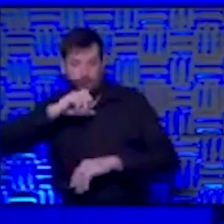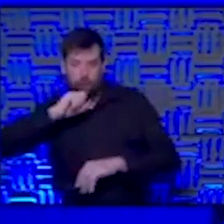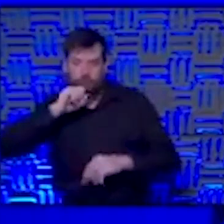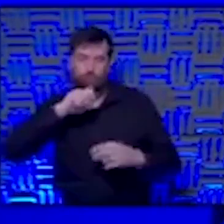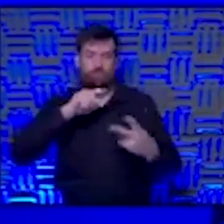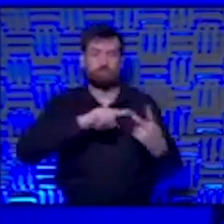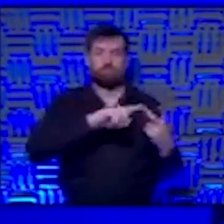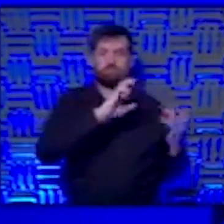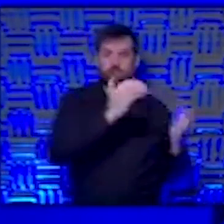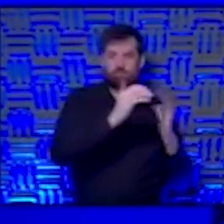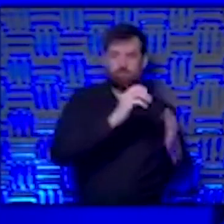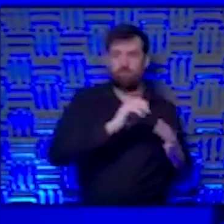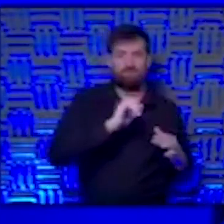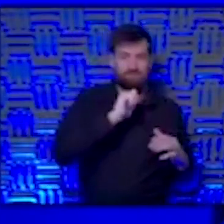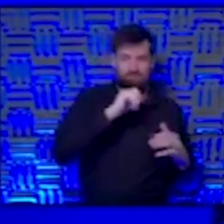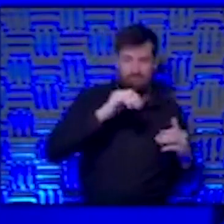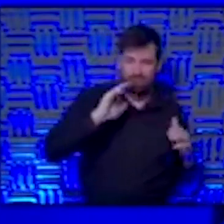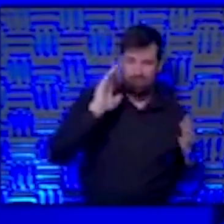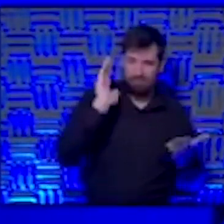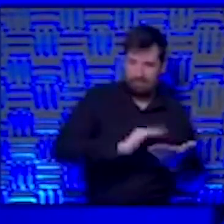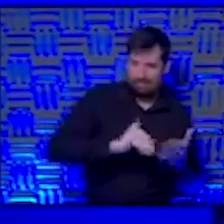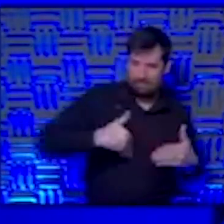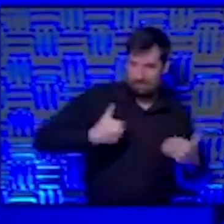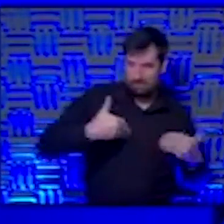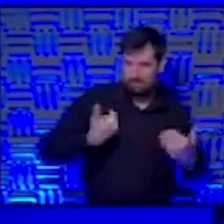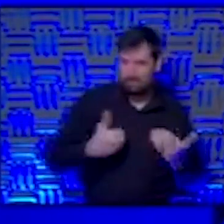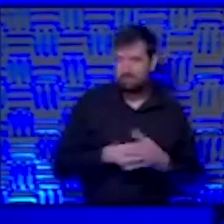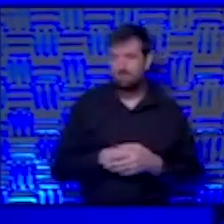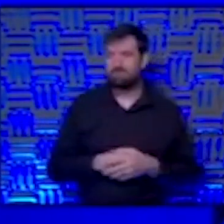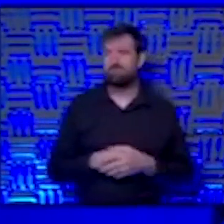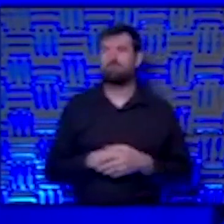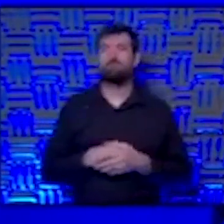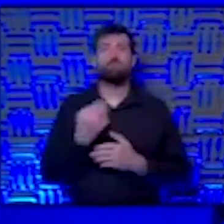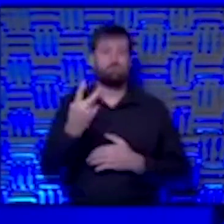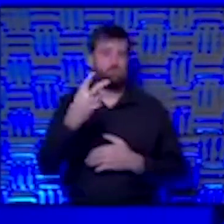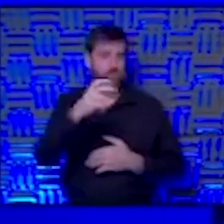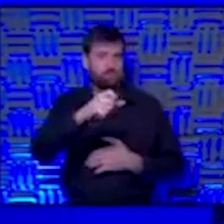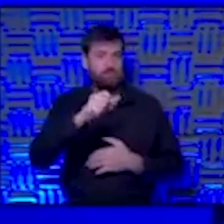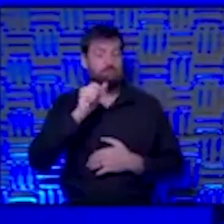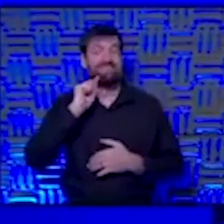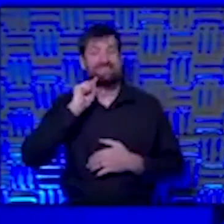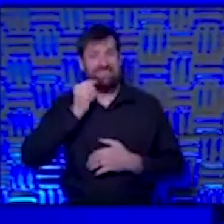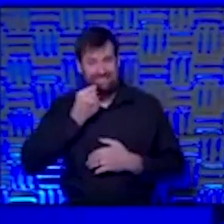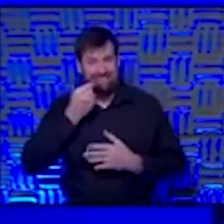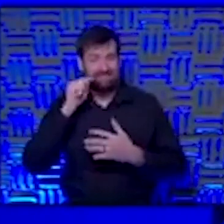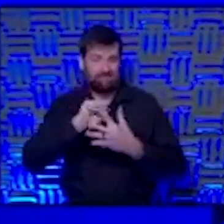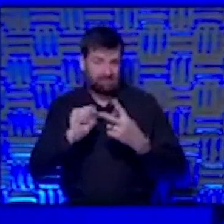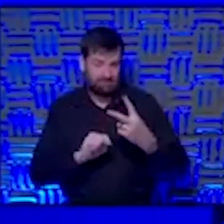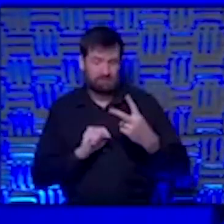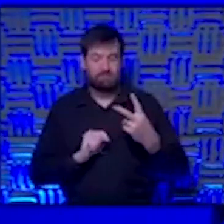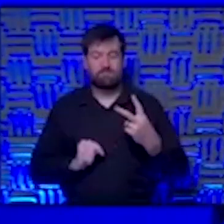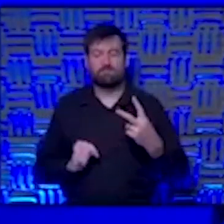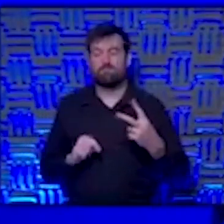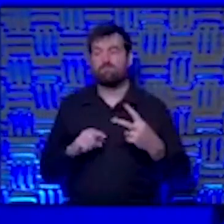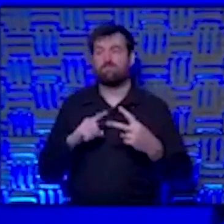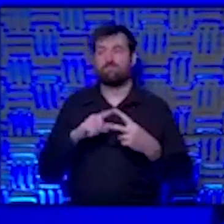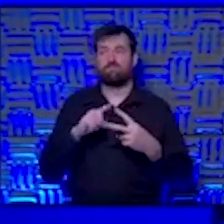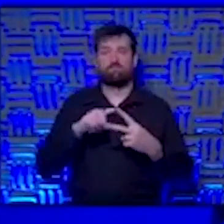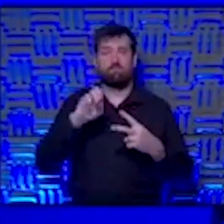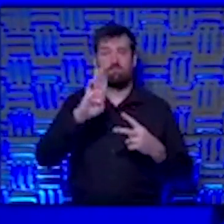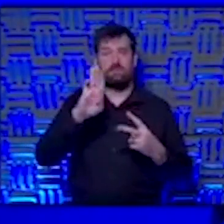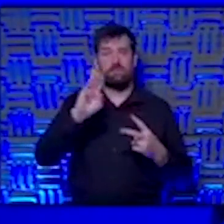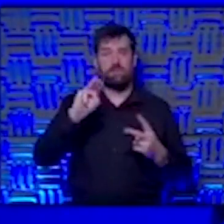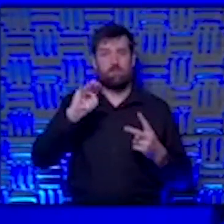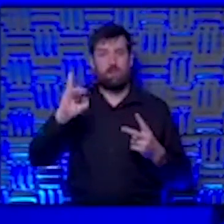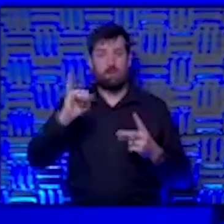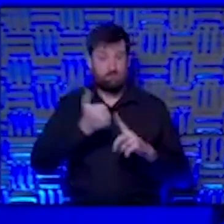versus somebody who's not as old. I think the other really two major things that we're looking at is going to be the